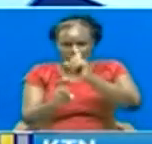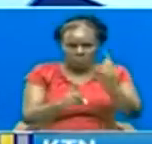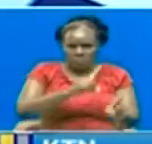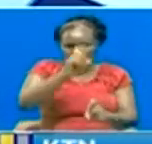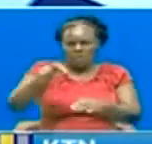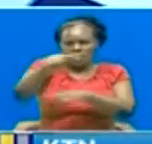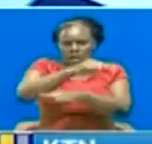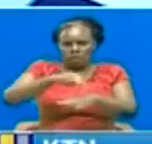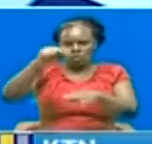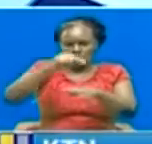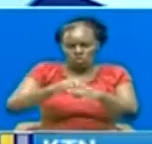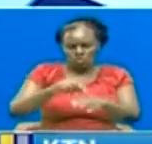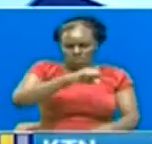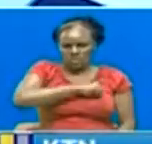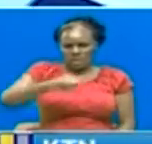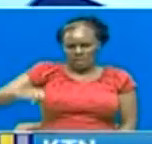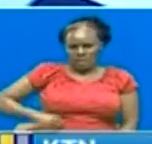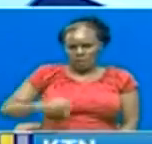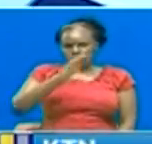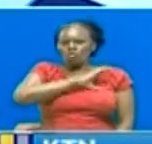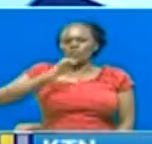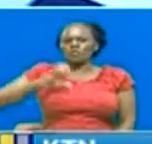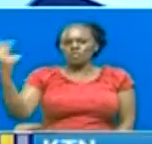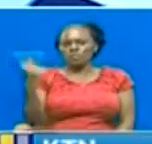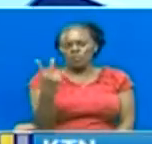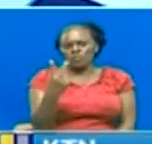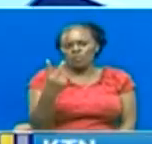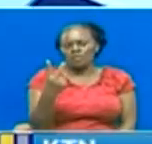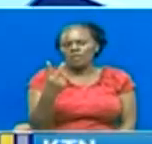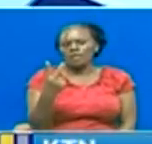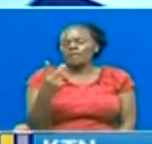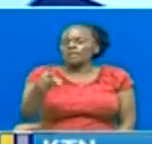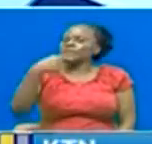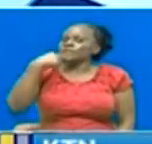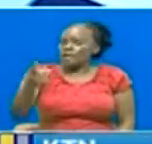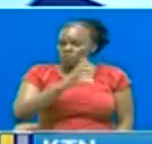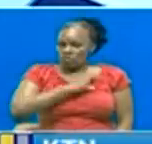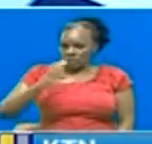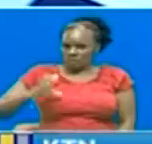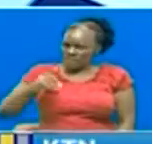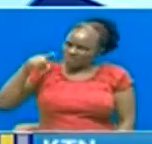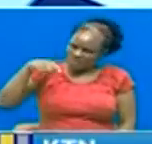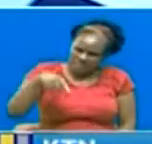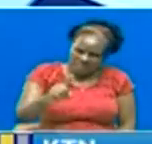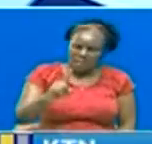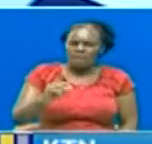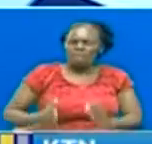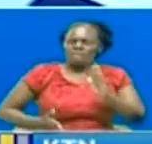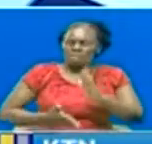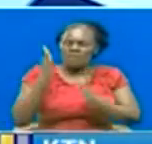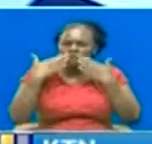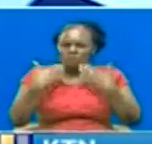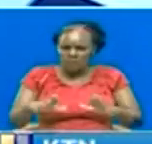National Assembly and Senate Joint Standing Committee on National Security. Boinet told the committee that he would fast-track completion